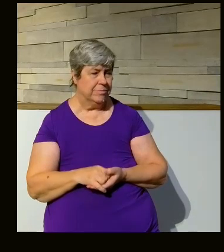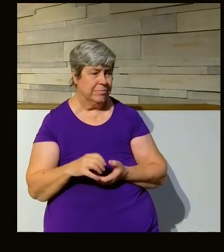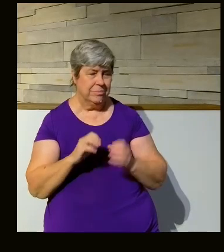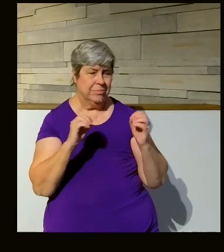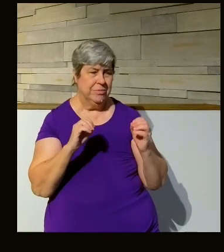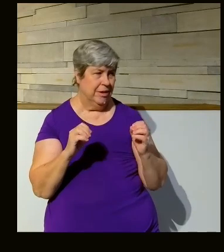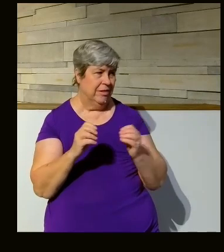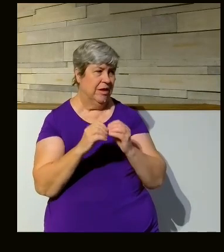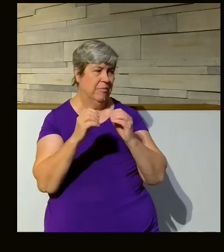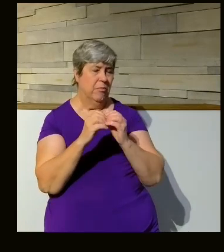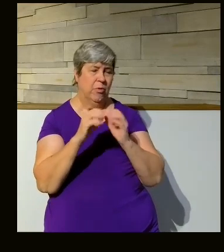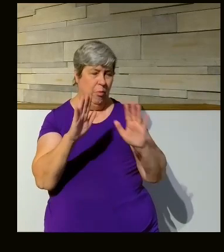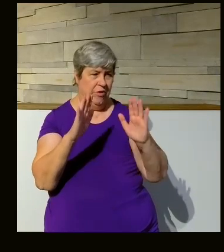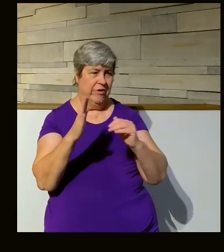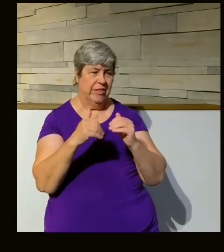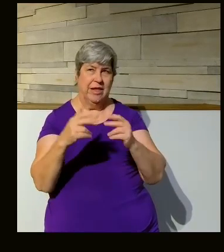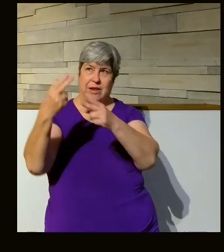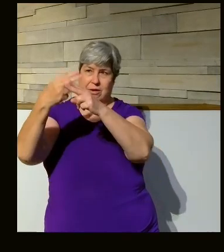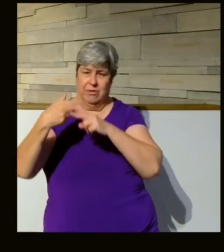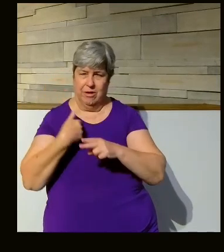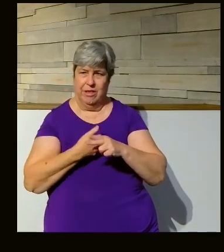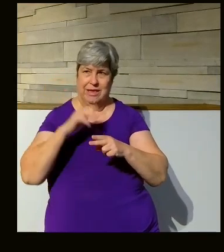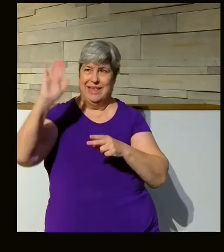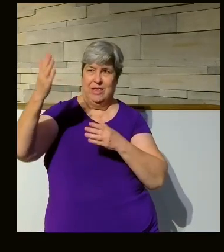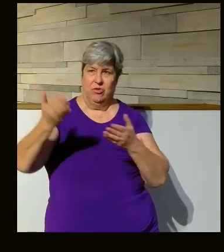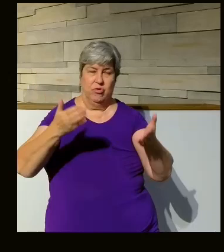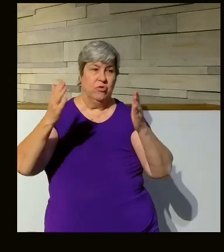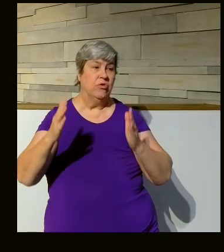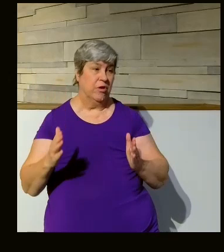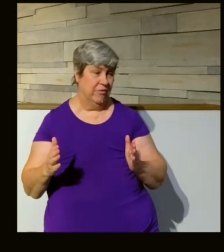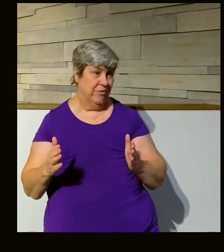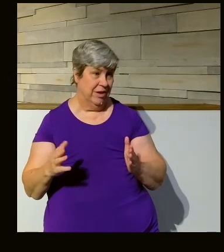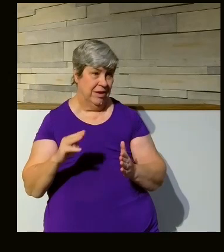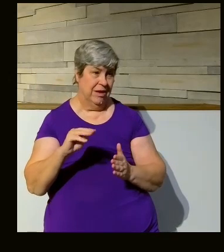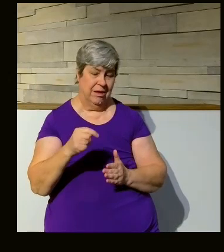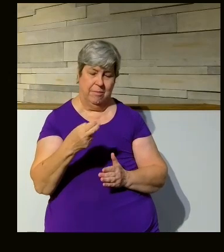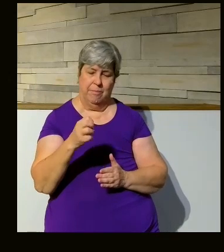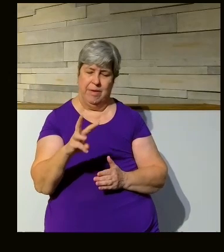Nothing greater in life than to be called a servant. That's what Jesus said in Matthew 23.